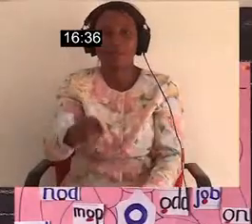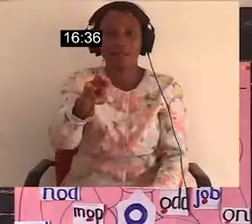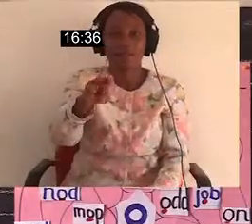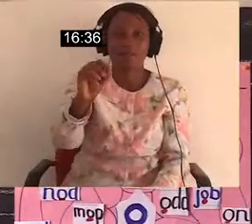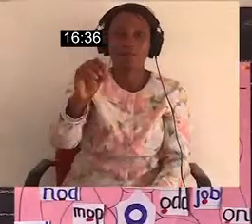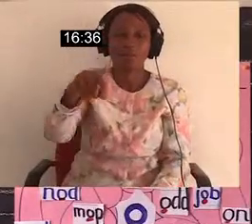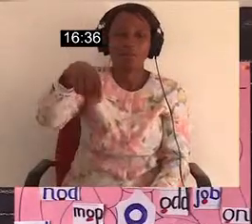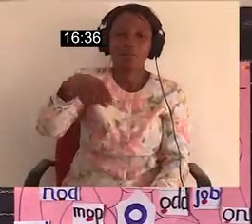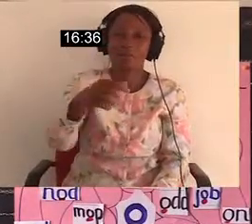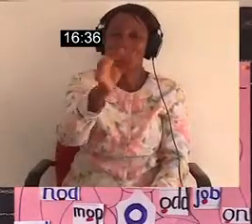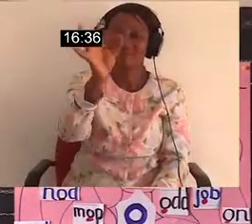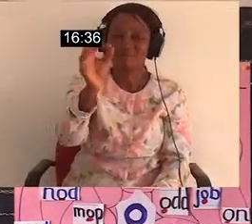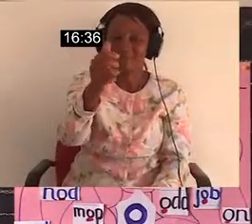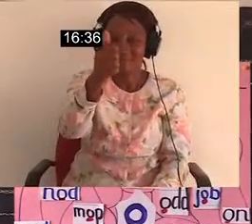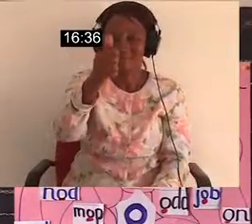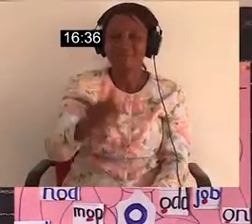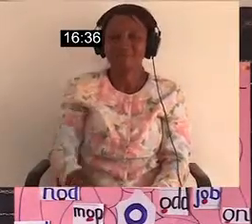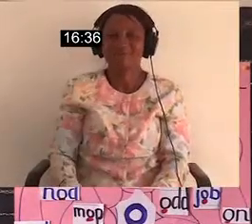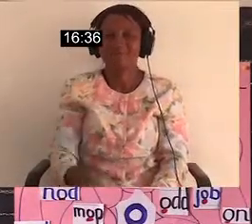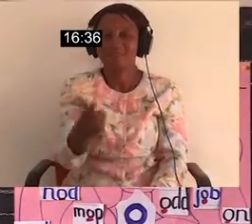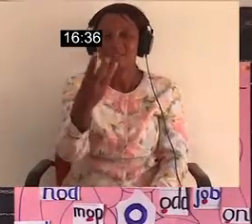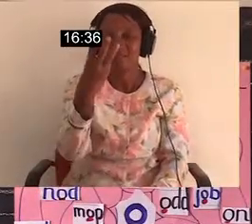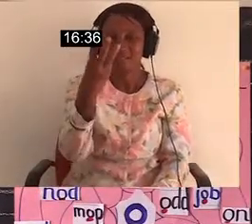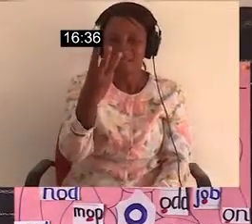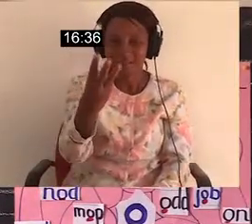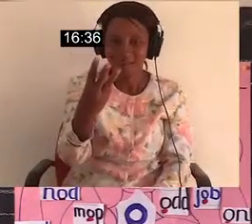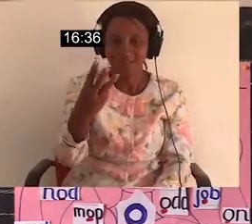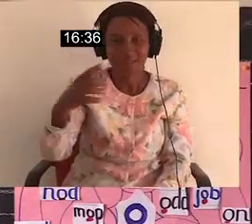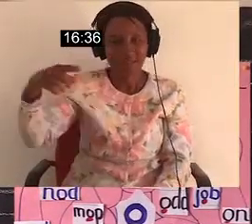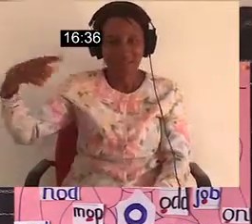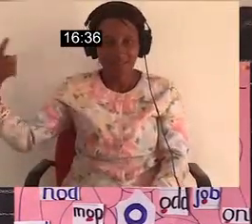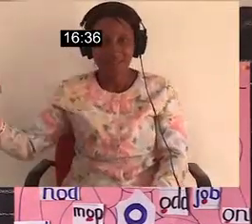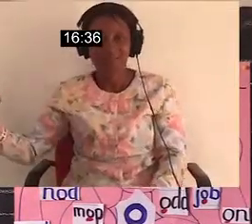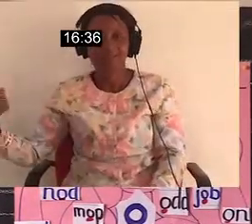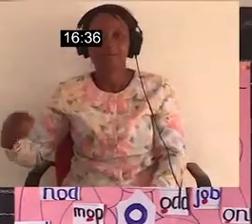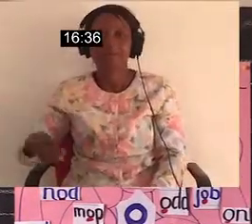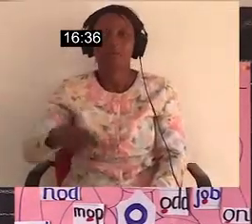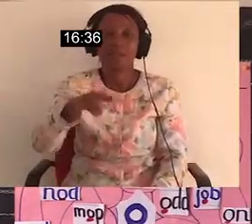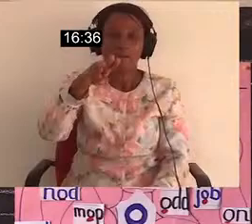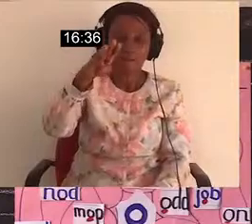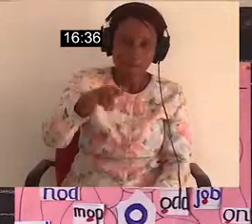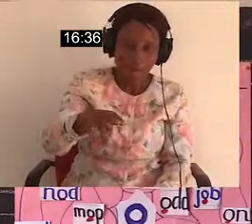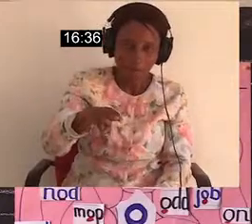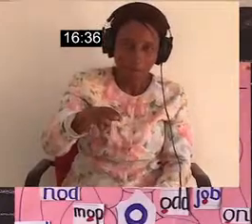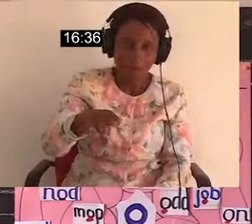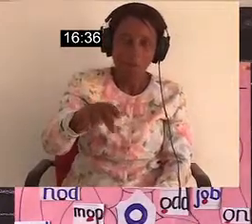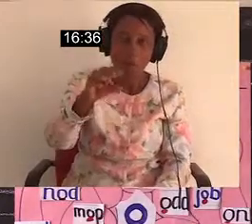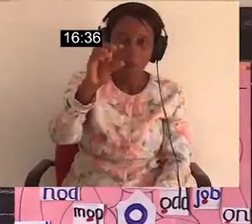Three sounds, and the word is mop.